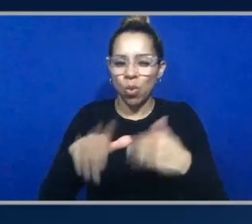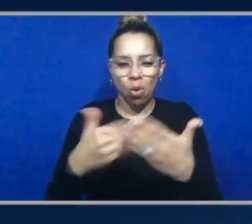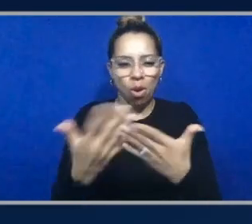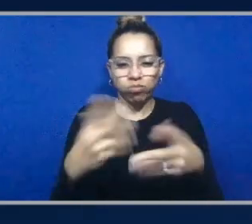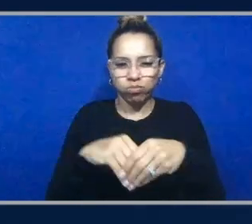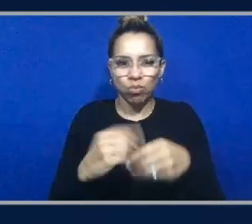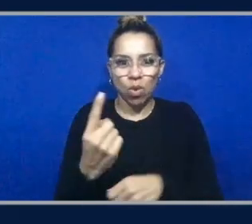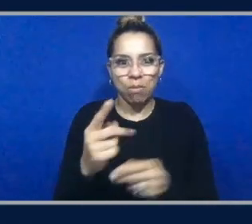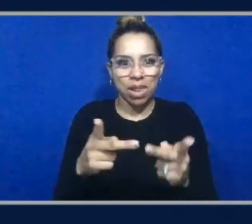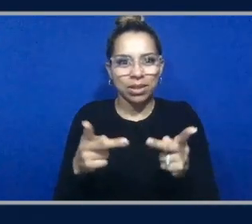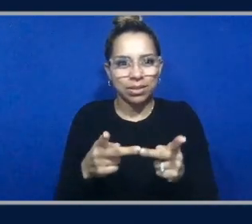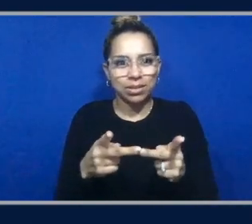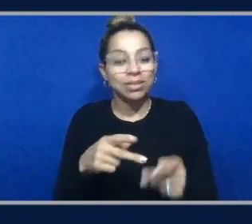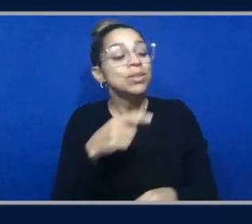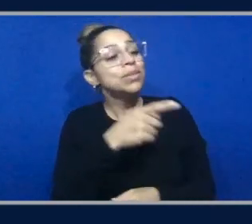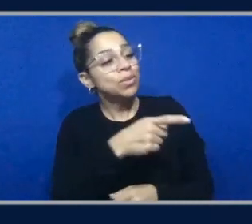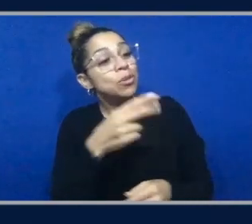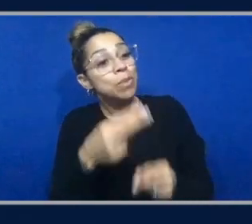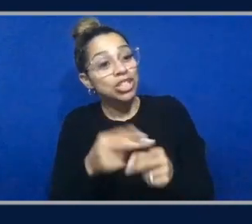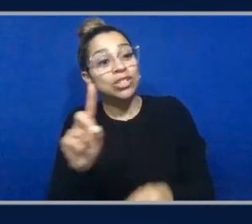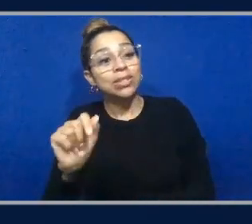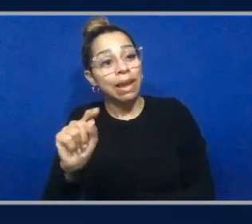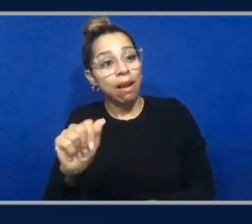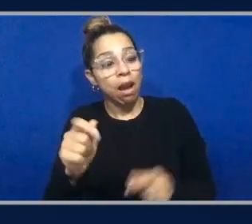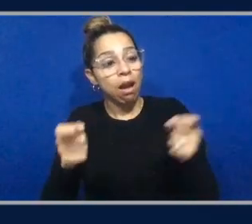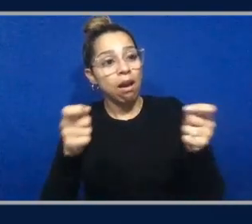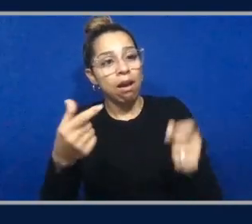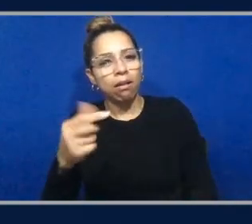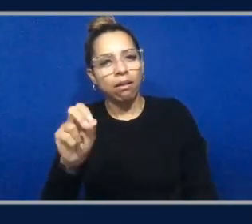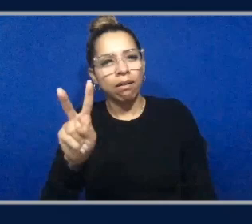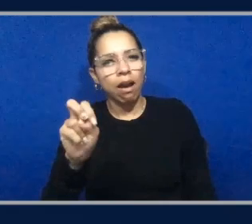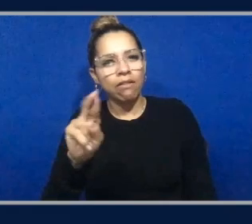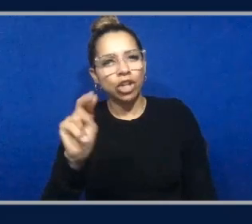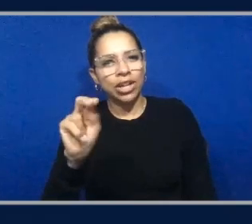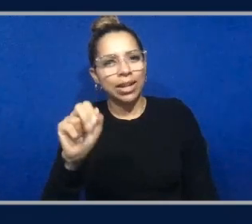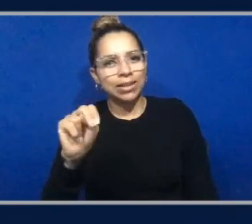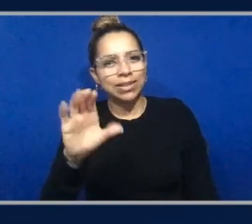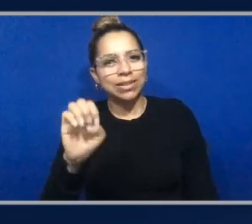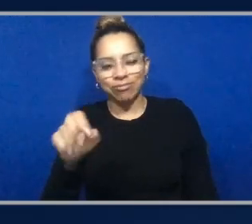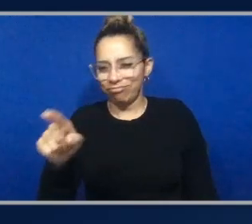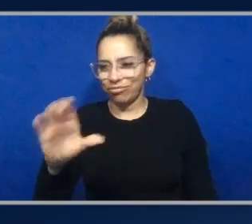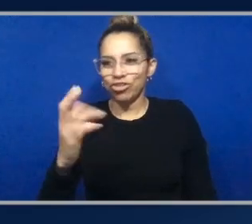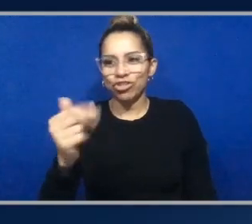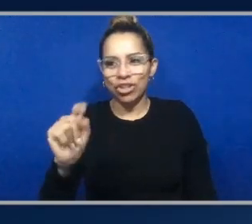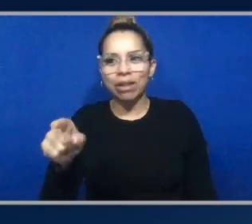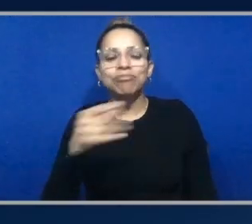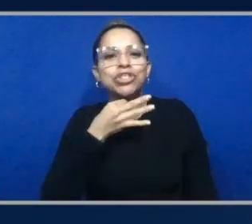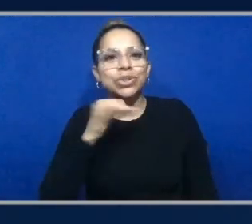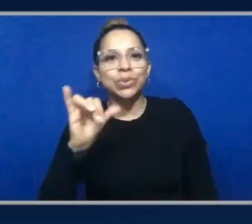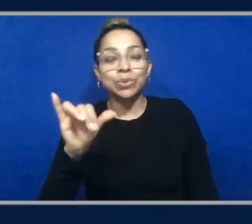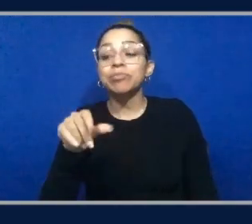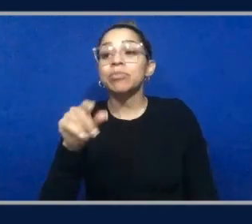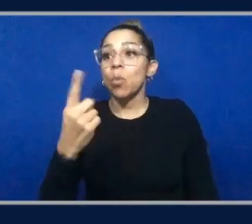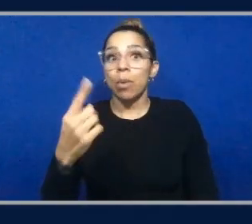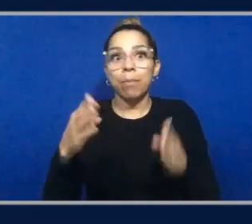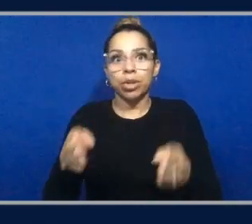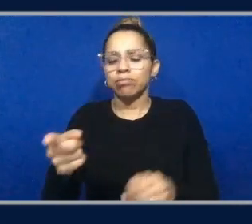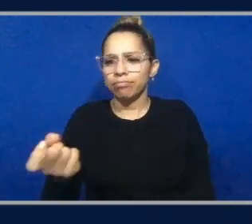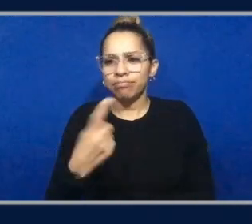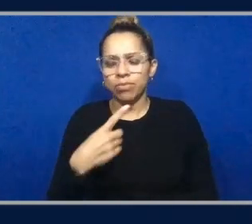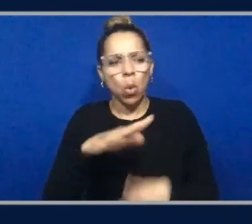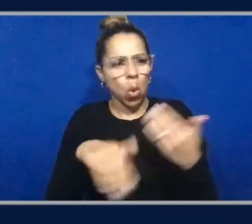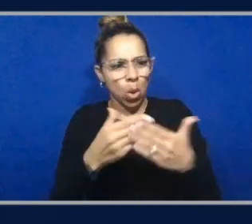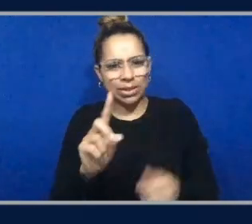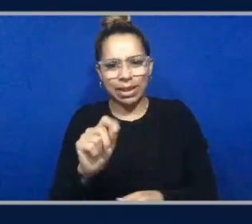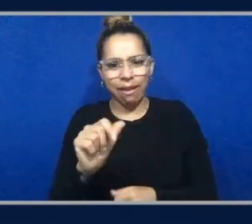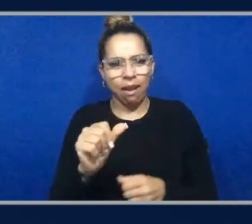to be something that our chat is wondering about as well. We have a question here on Twitch. Polymathic Man says, all the data shared with each other feels like a